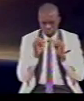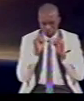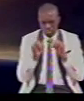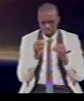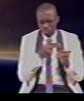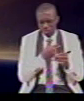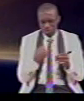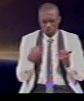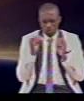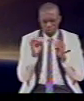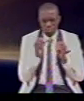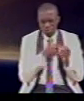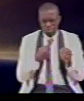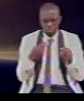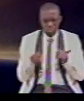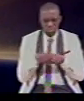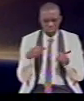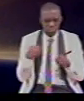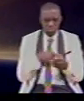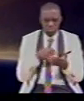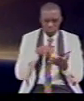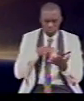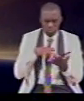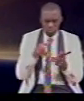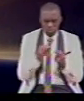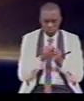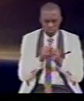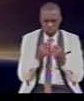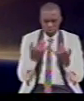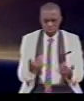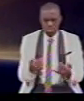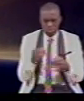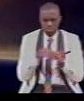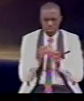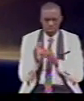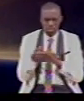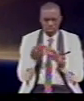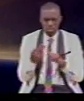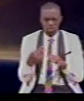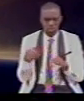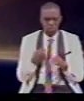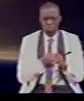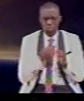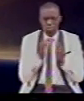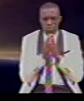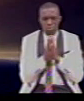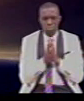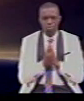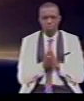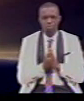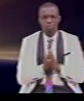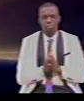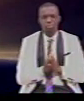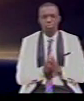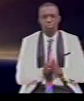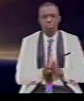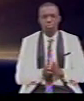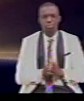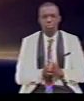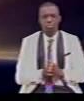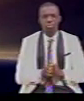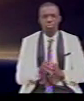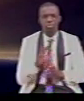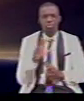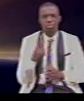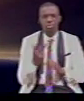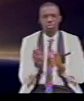now in Jesus name I pray we'll continue with the reading now the third book of